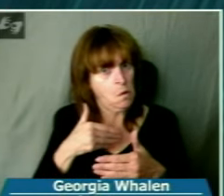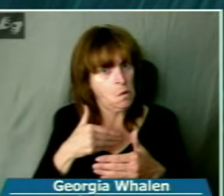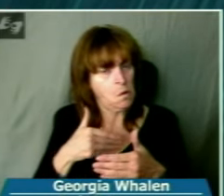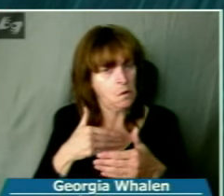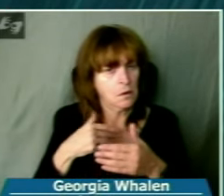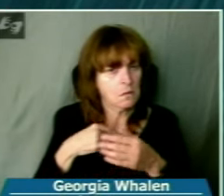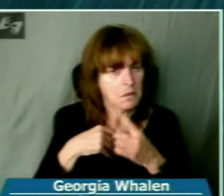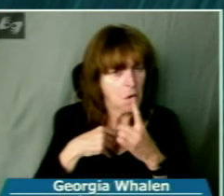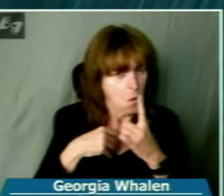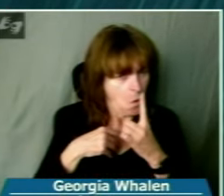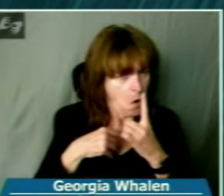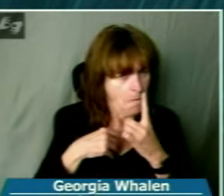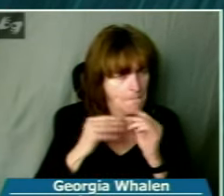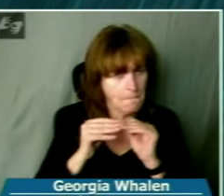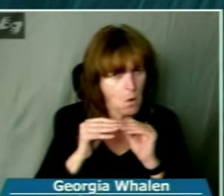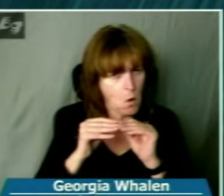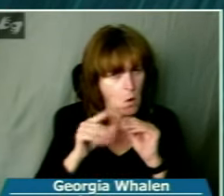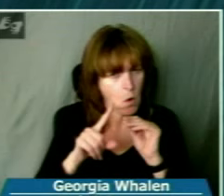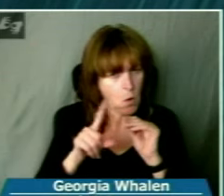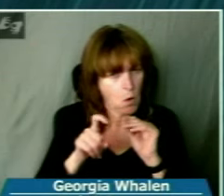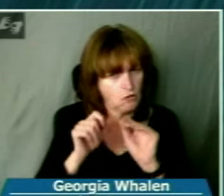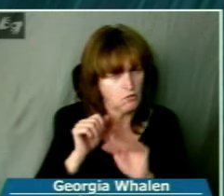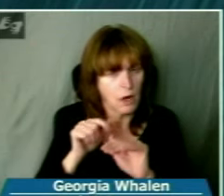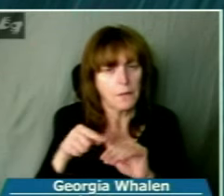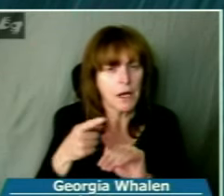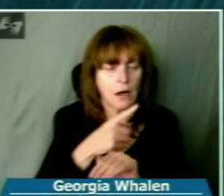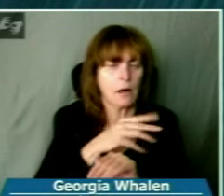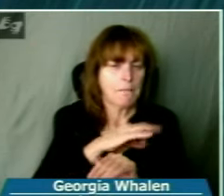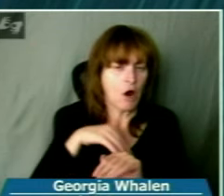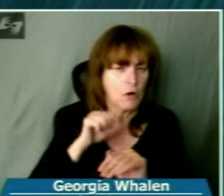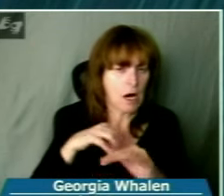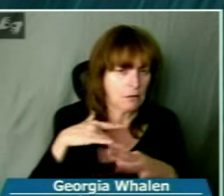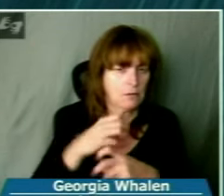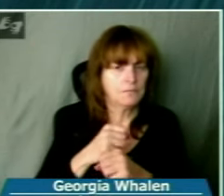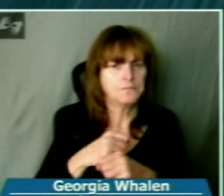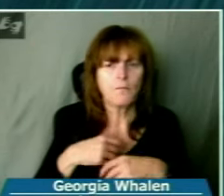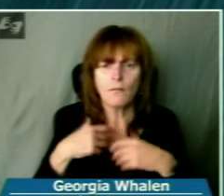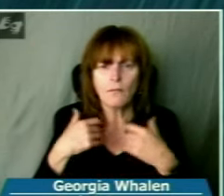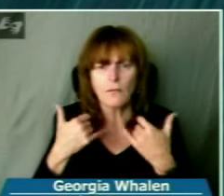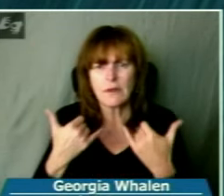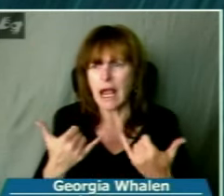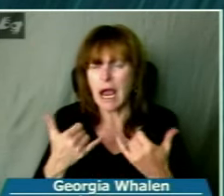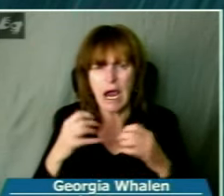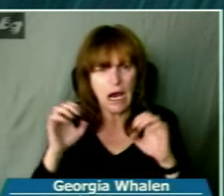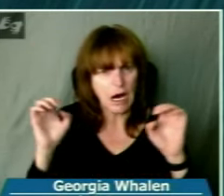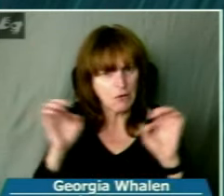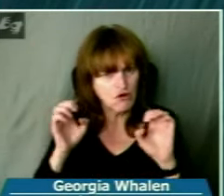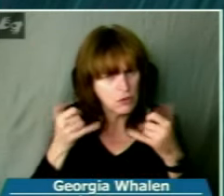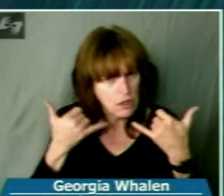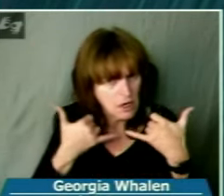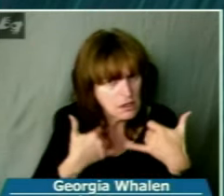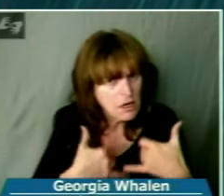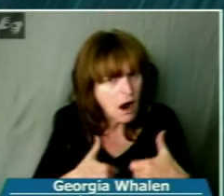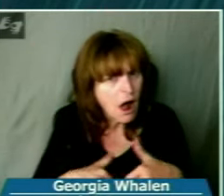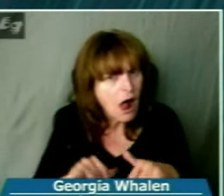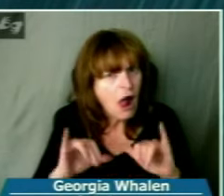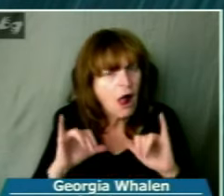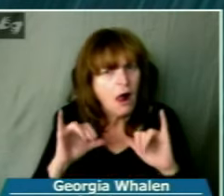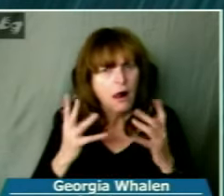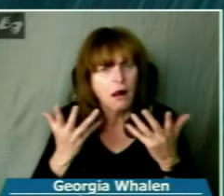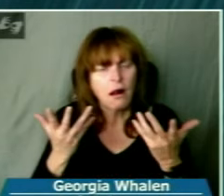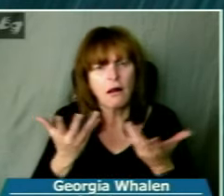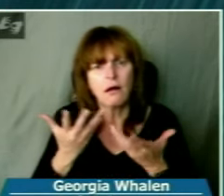up with your final thoughts. With the state of emergency still active, this has decided to suspend the sale and display